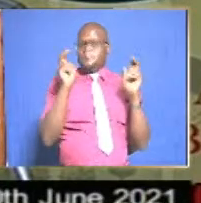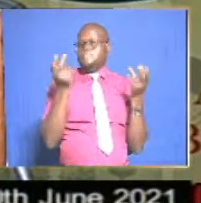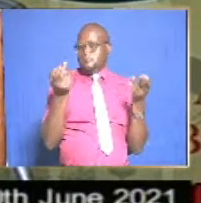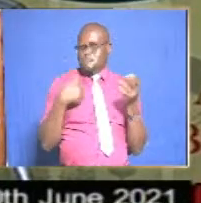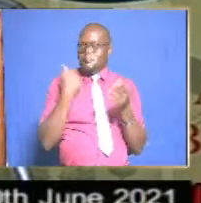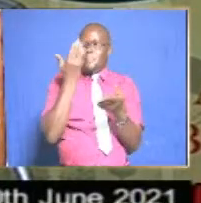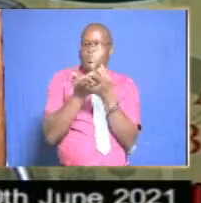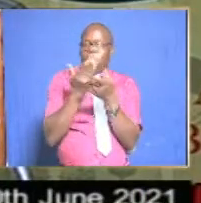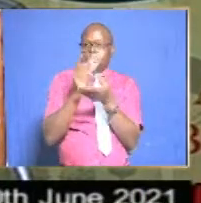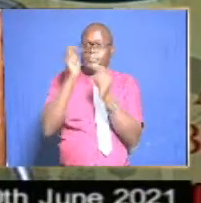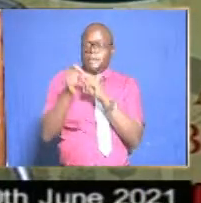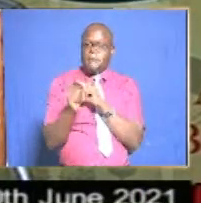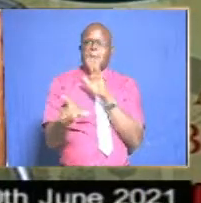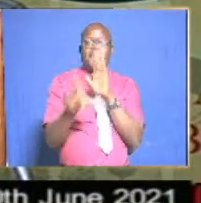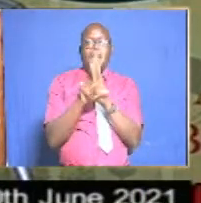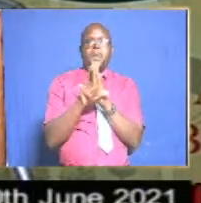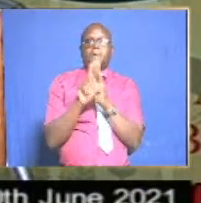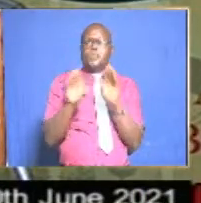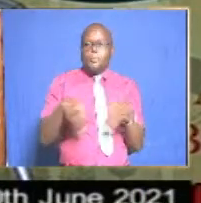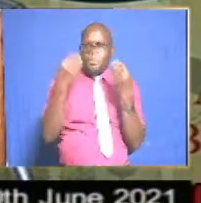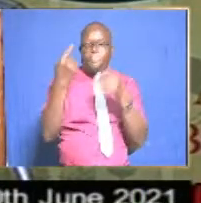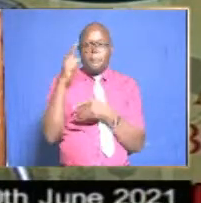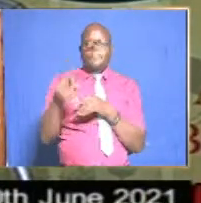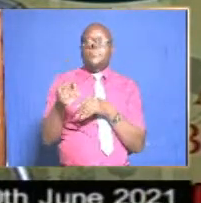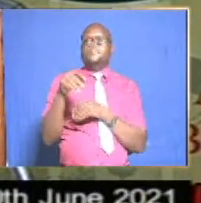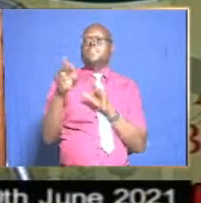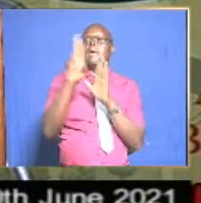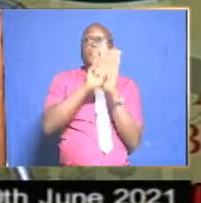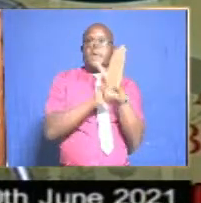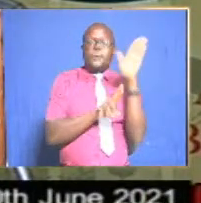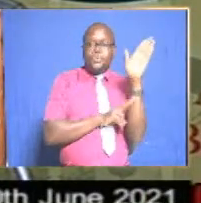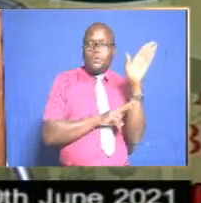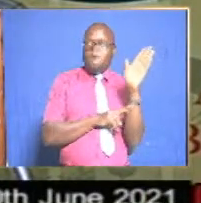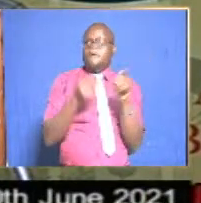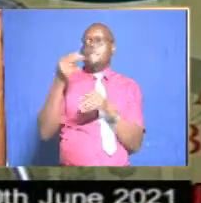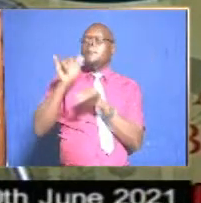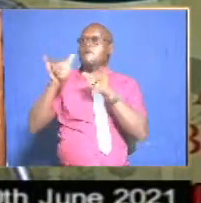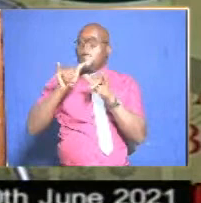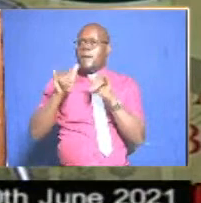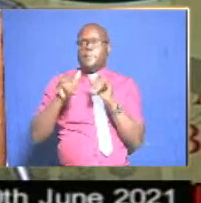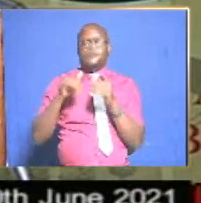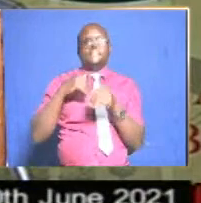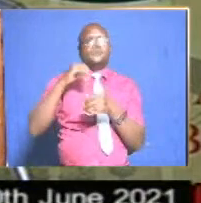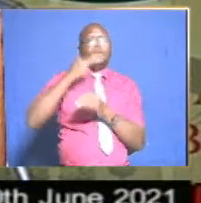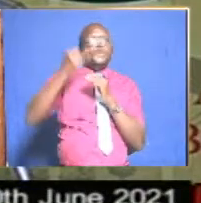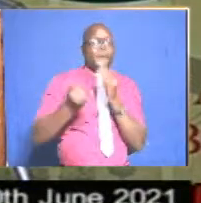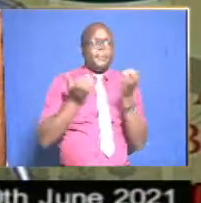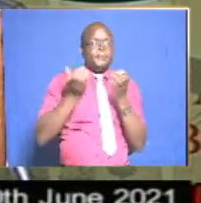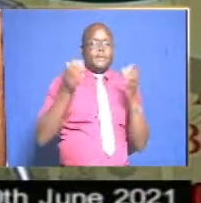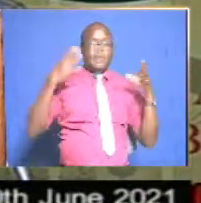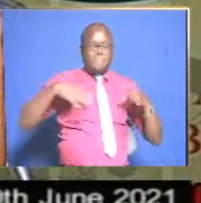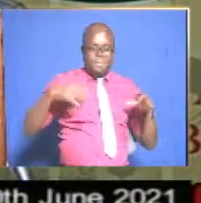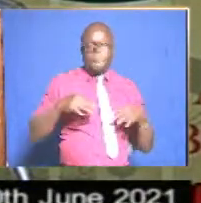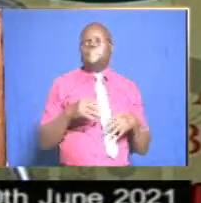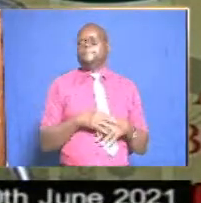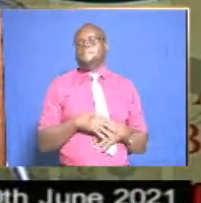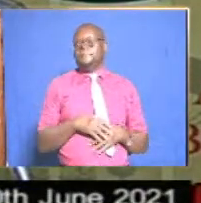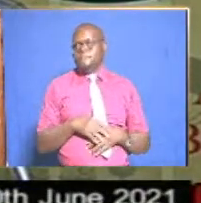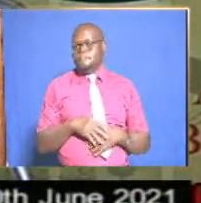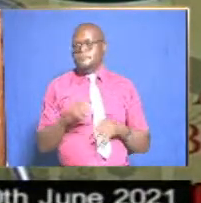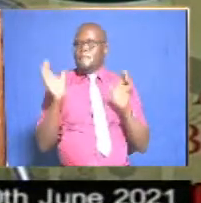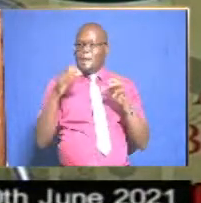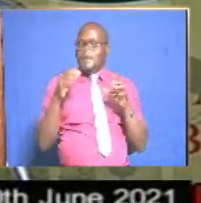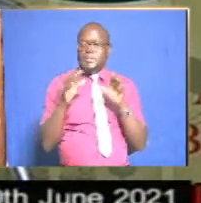to amend the Insurance Act to provide for the regulation of foreign insurance brokers. Mr. Speaker, classes